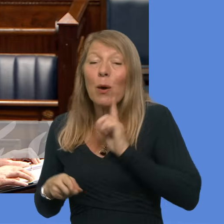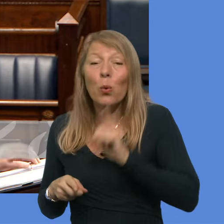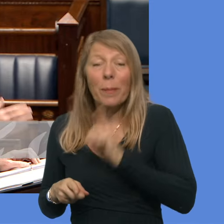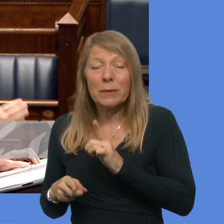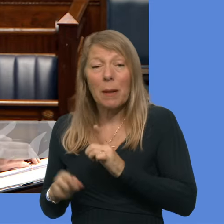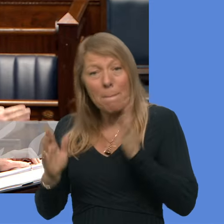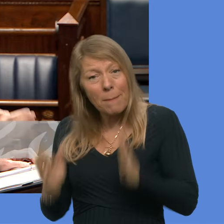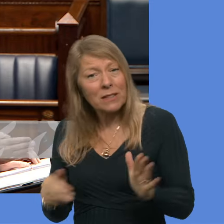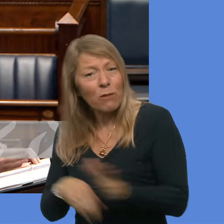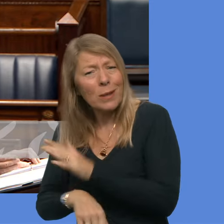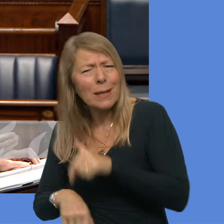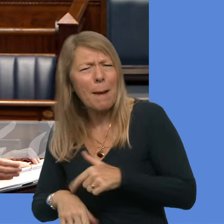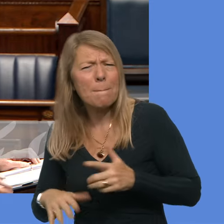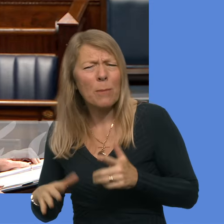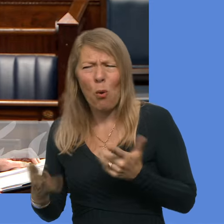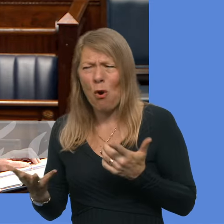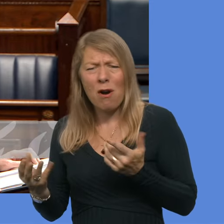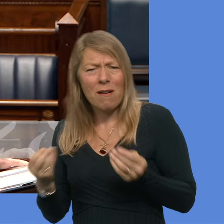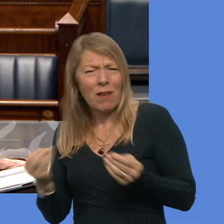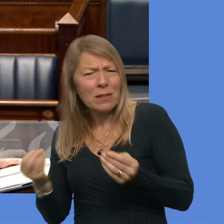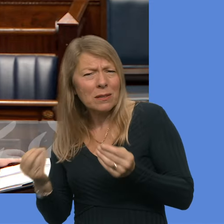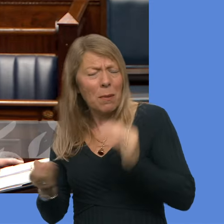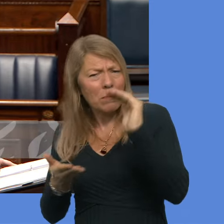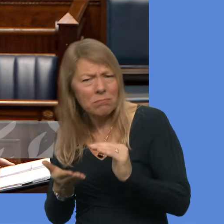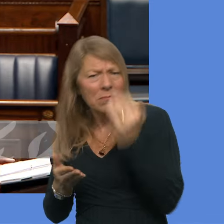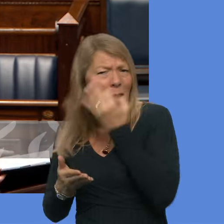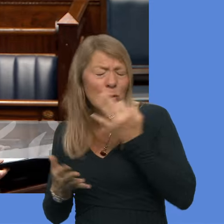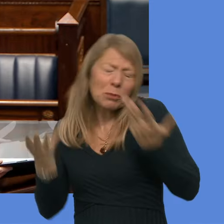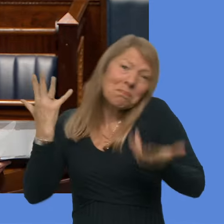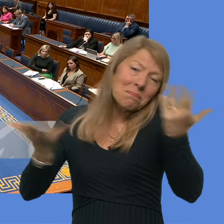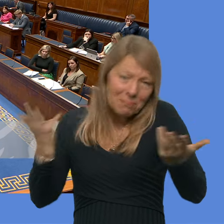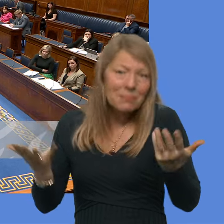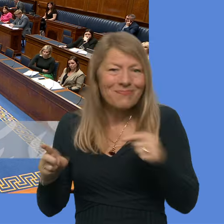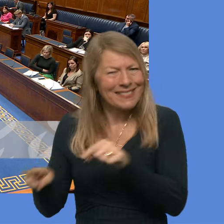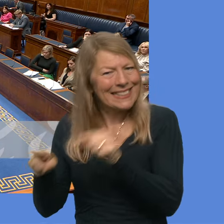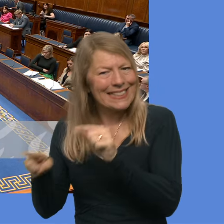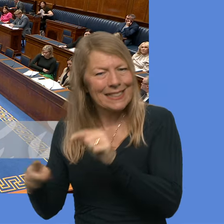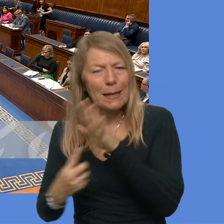that there need to be more options than simply a full-time occupation on offer to them. Carl Hunter.